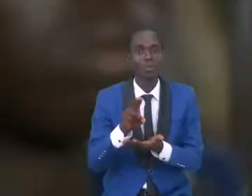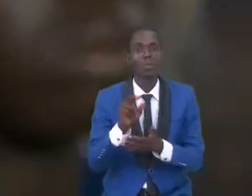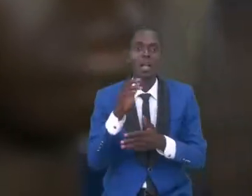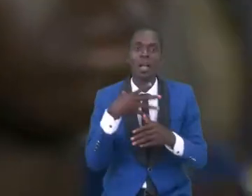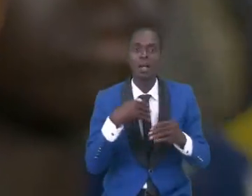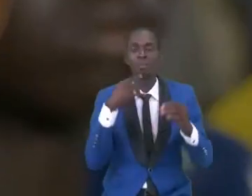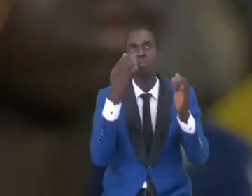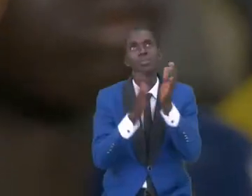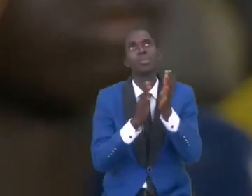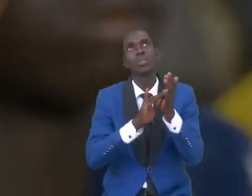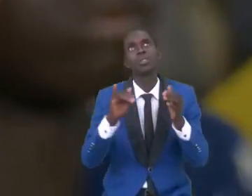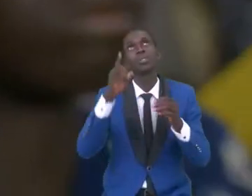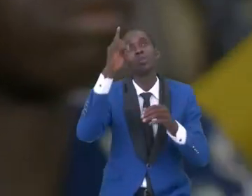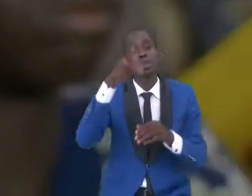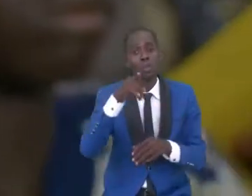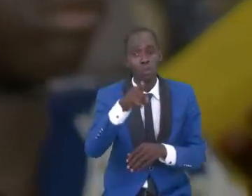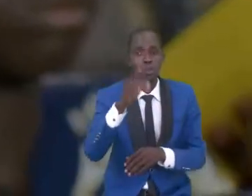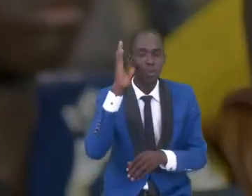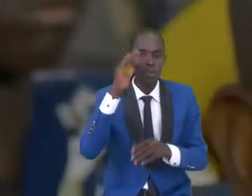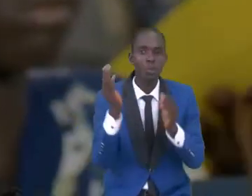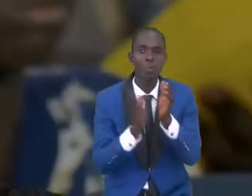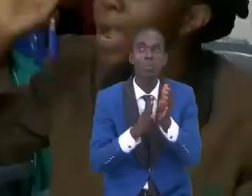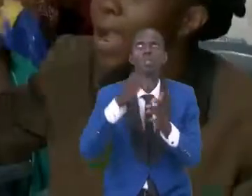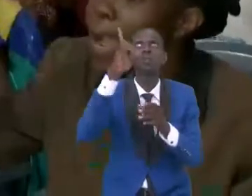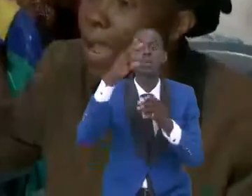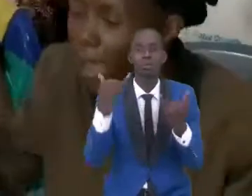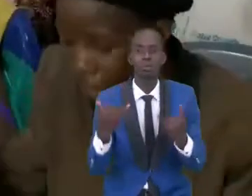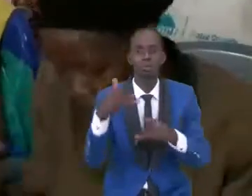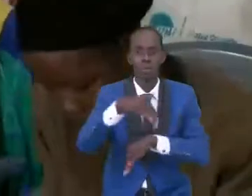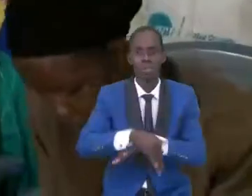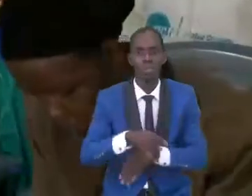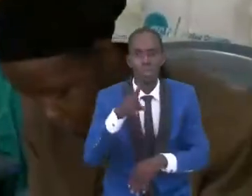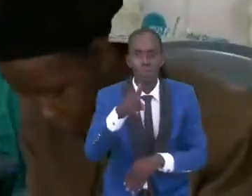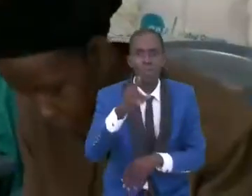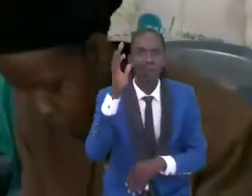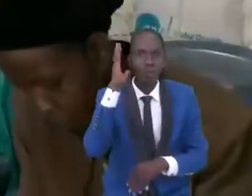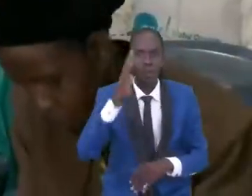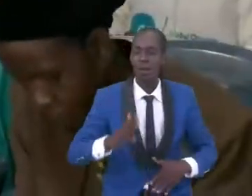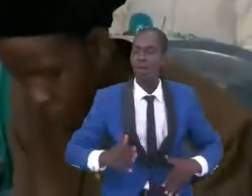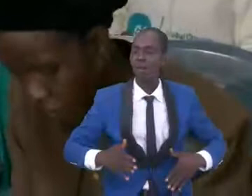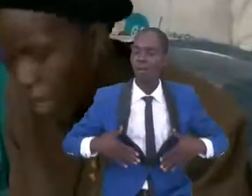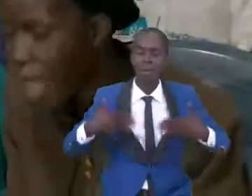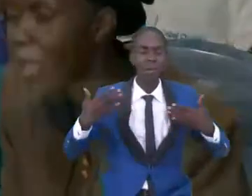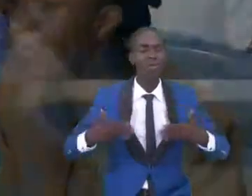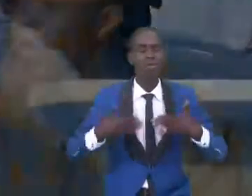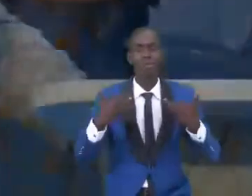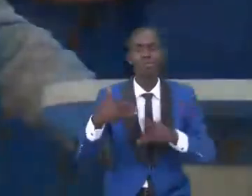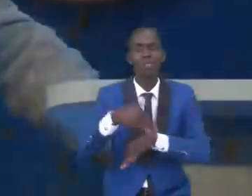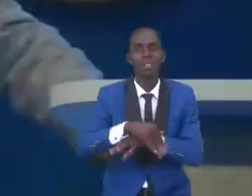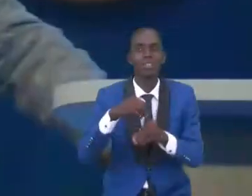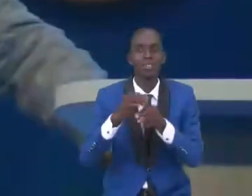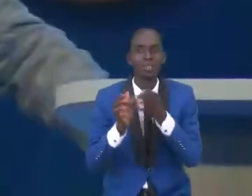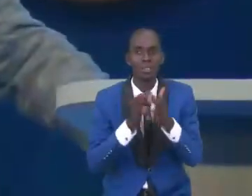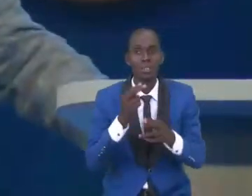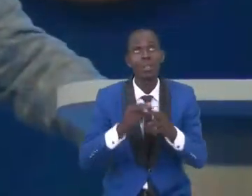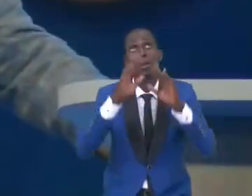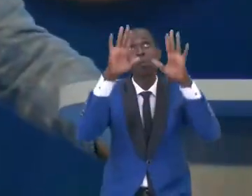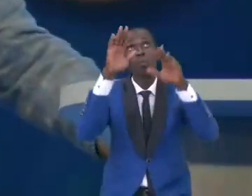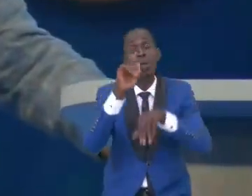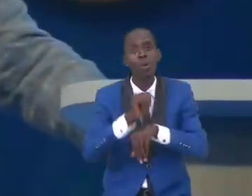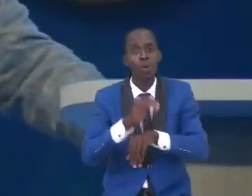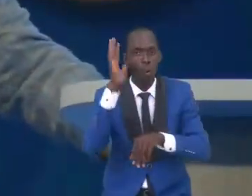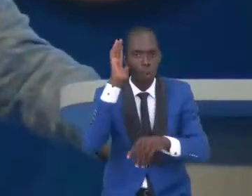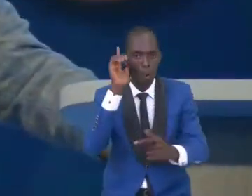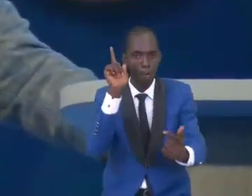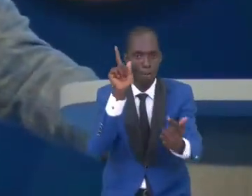God. You will praise God tonight. Amen. You will rejoice tonight. Miracle will meet